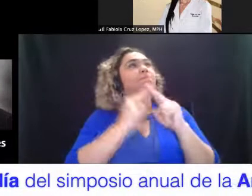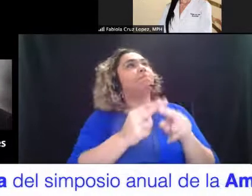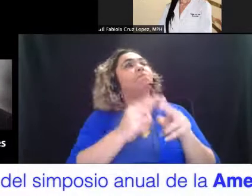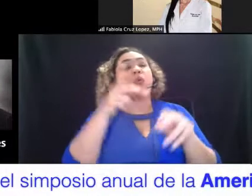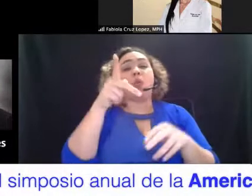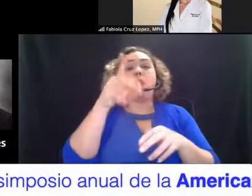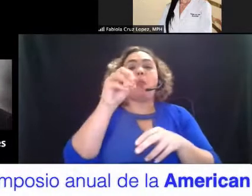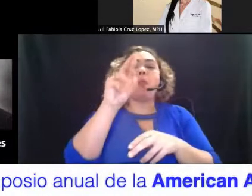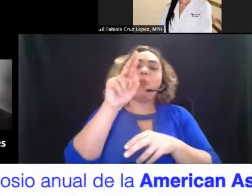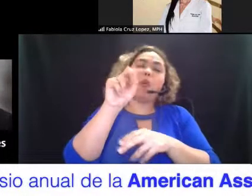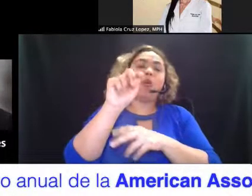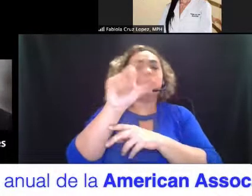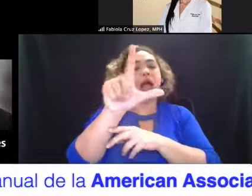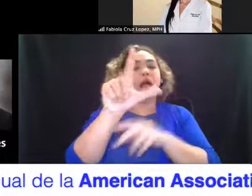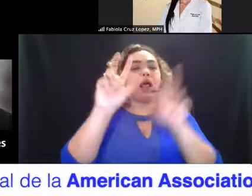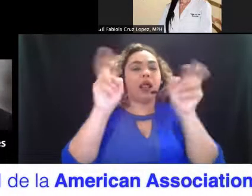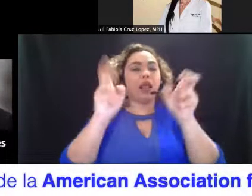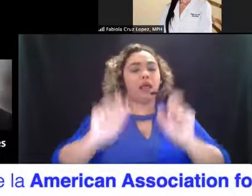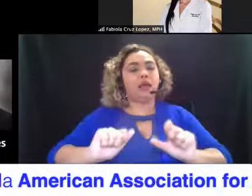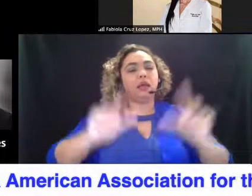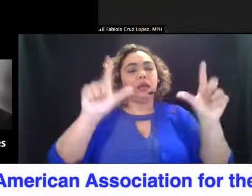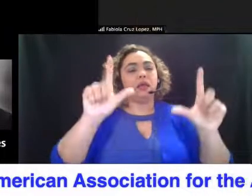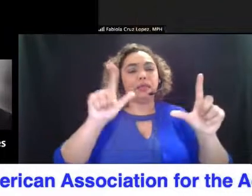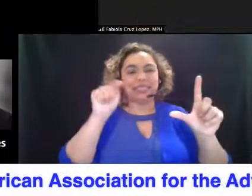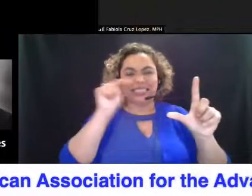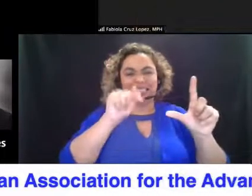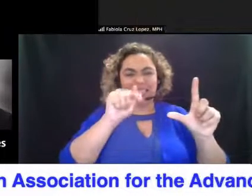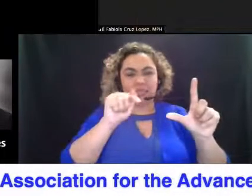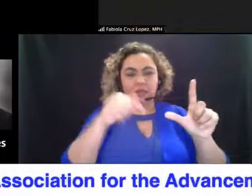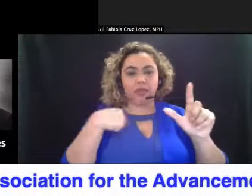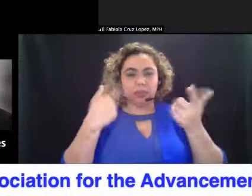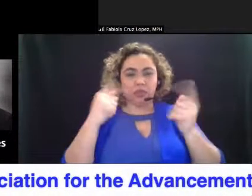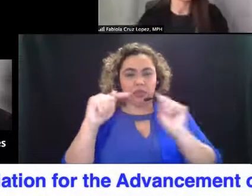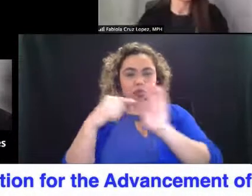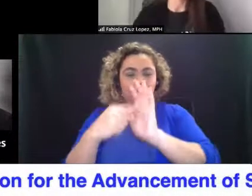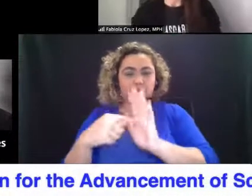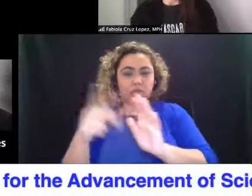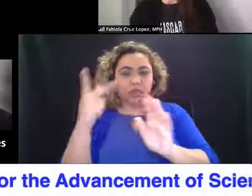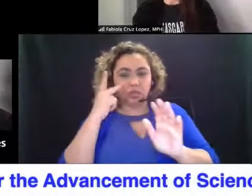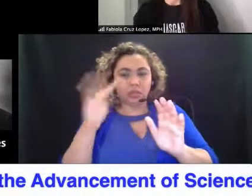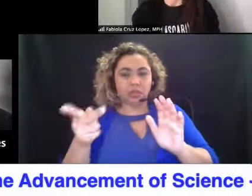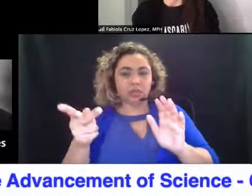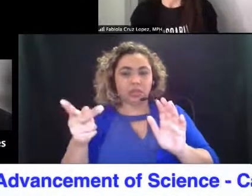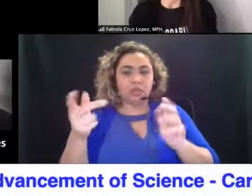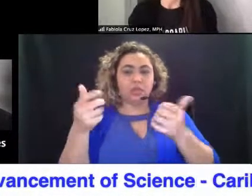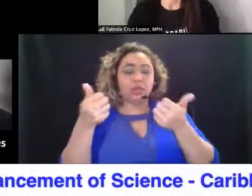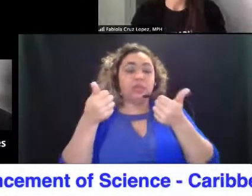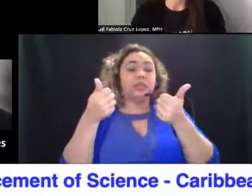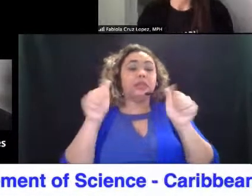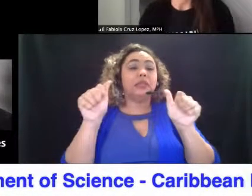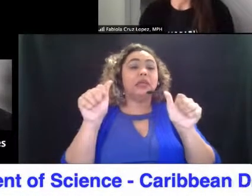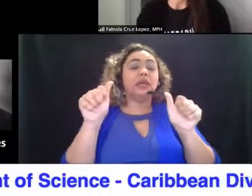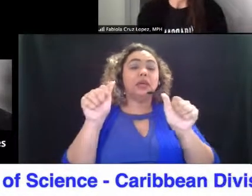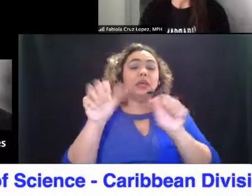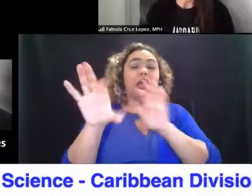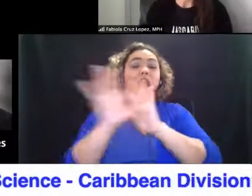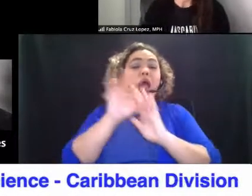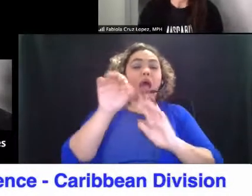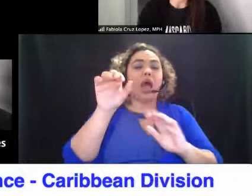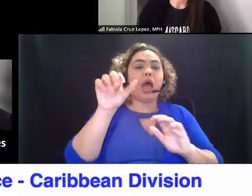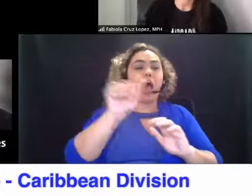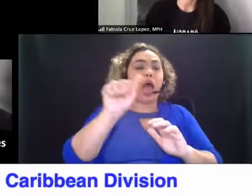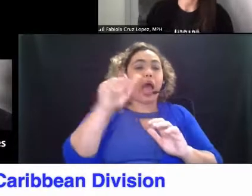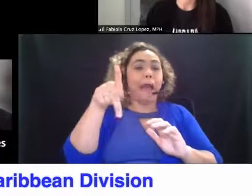portal for here, where you can take from the API all the